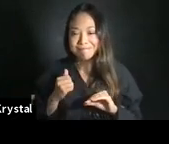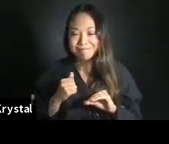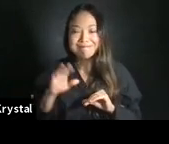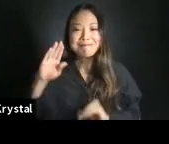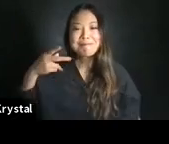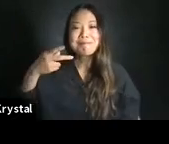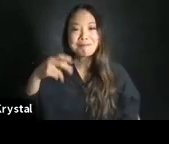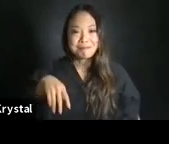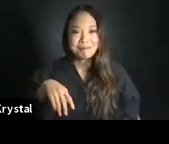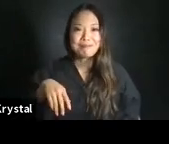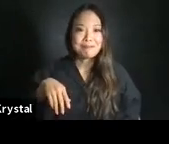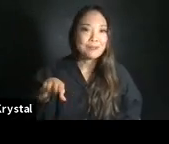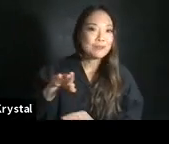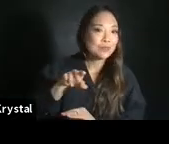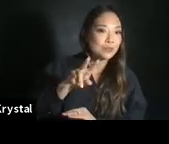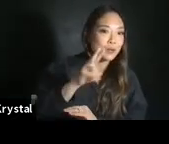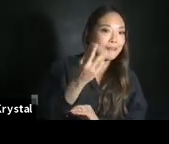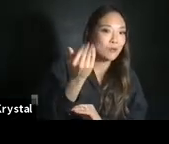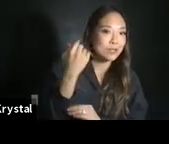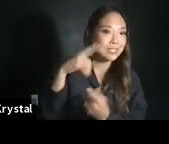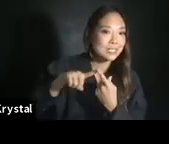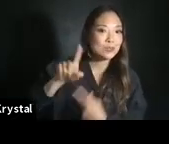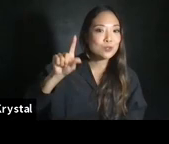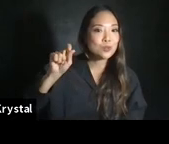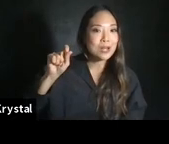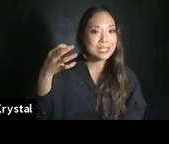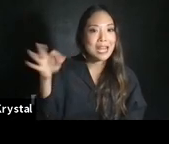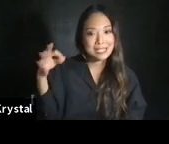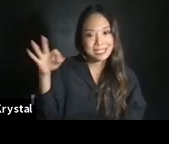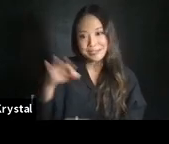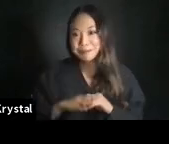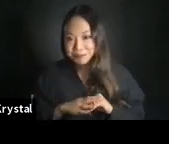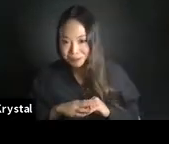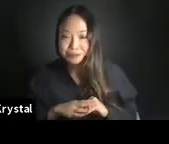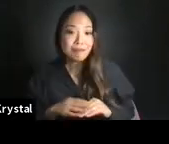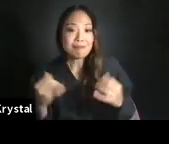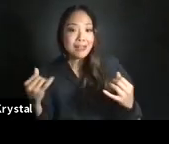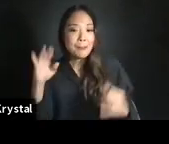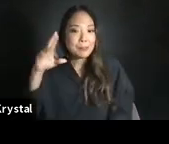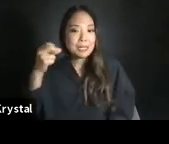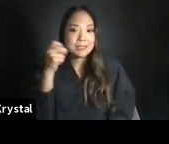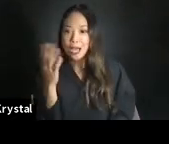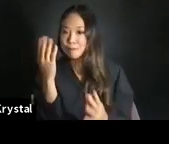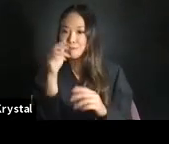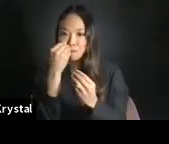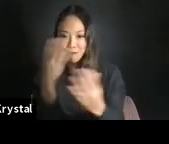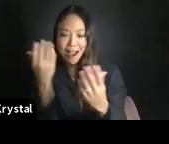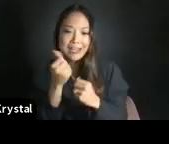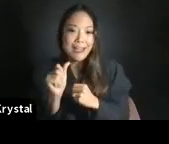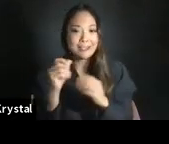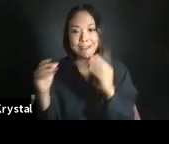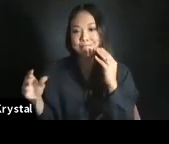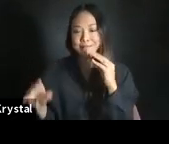details at this time to protect the identities of students and families involved two additional teachers were placed on paid